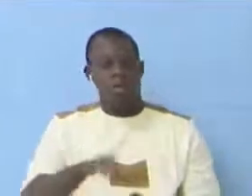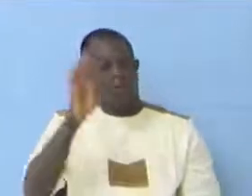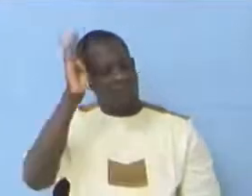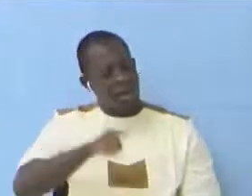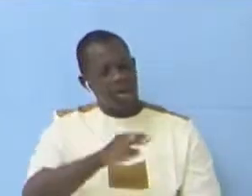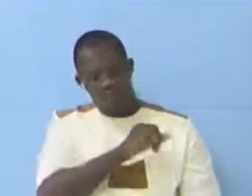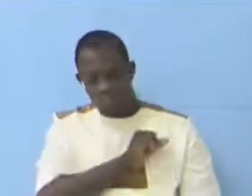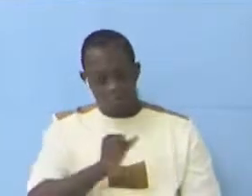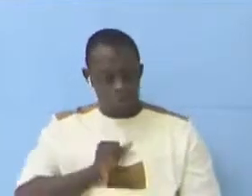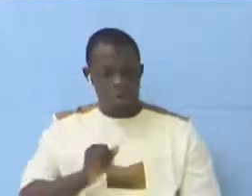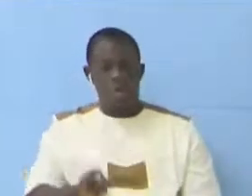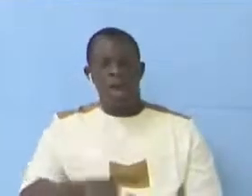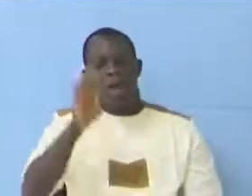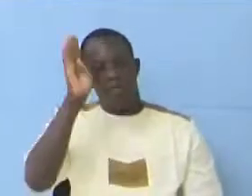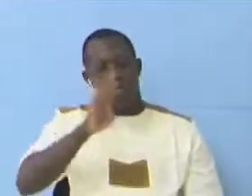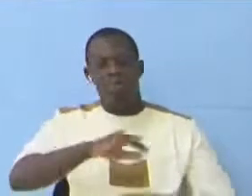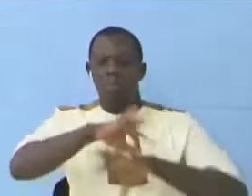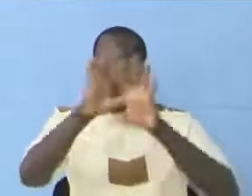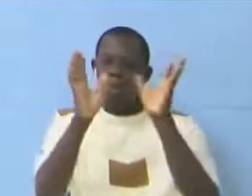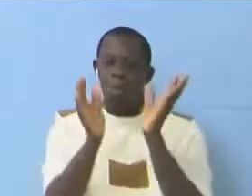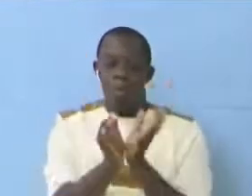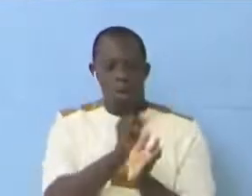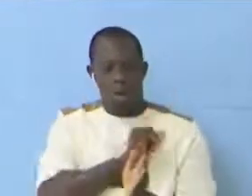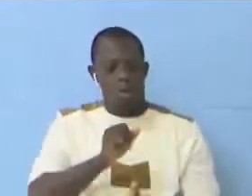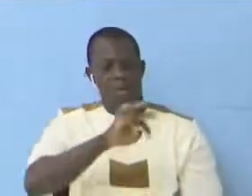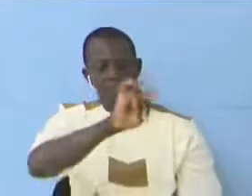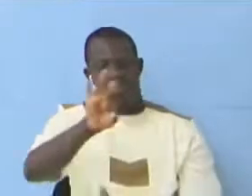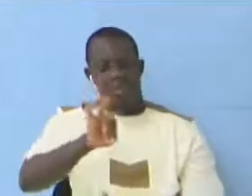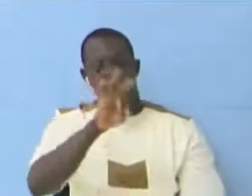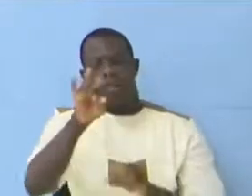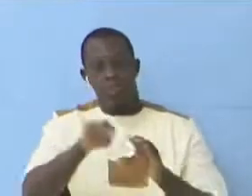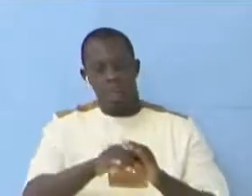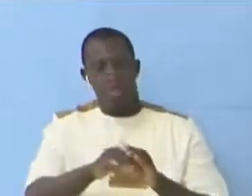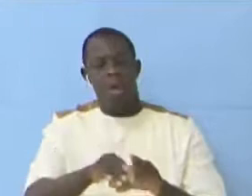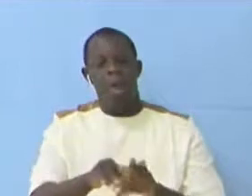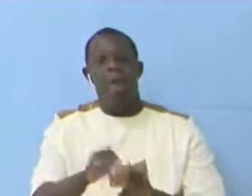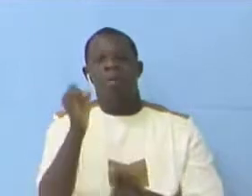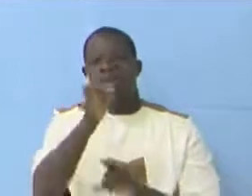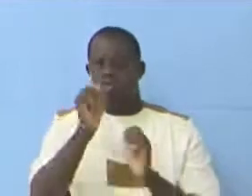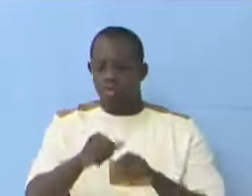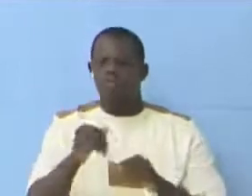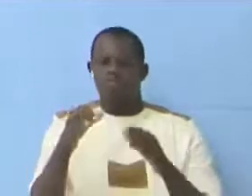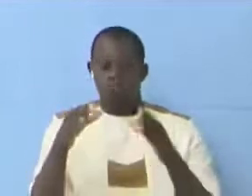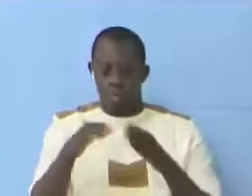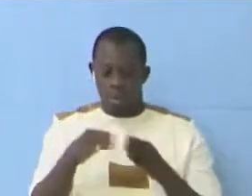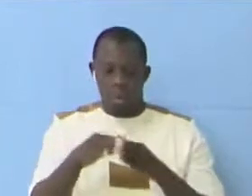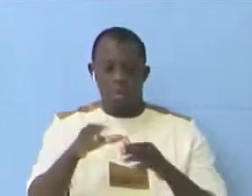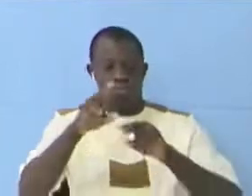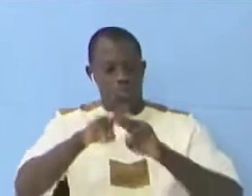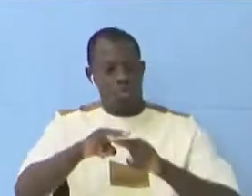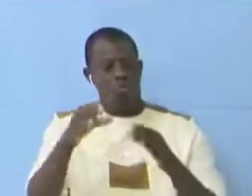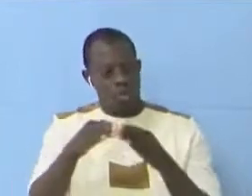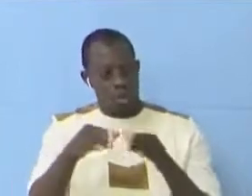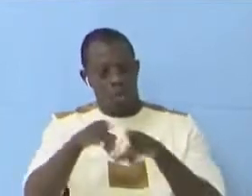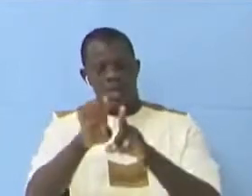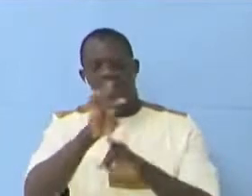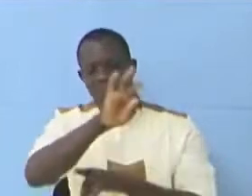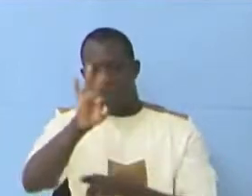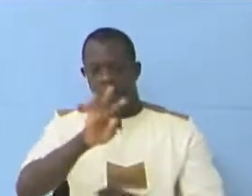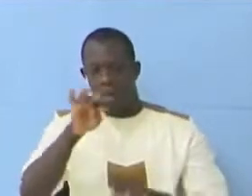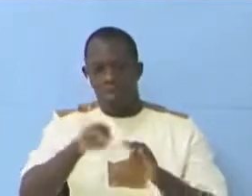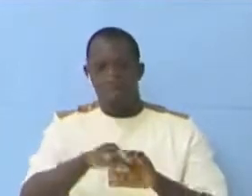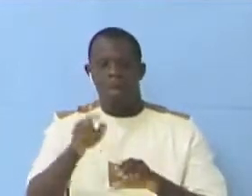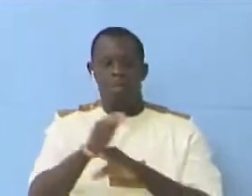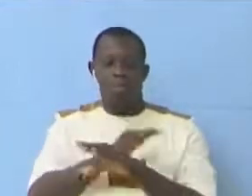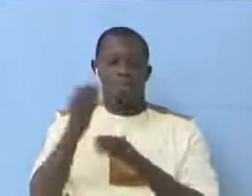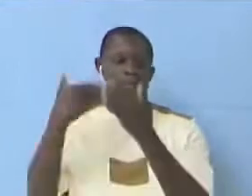àq. To apologize to them and our all families. parce que waroon nañoo nekk ak ñoom ci jamono yooyu. Because we should have been with them at that